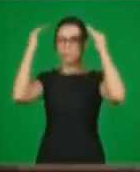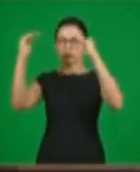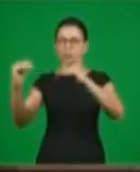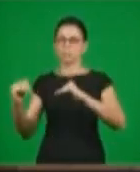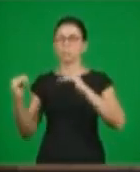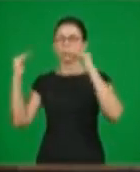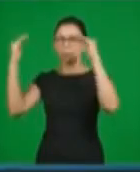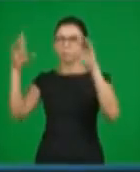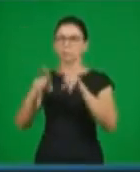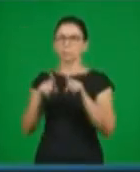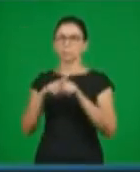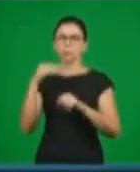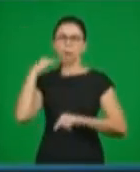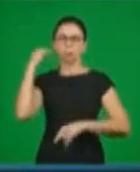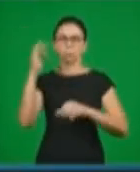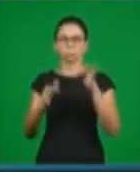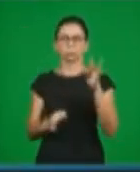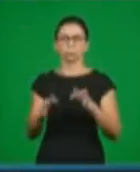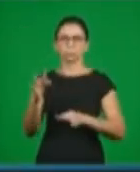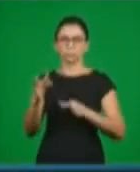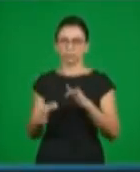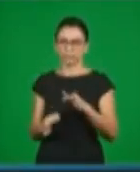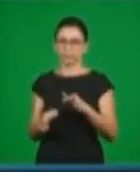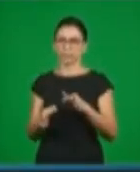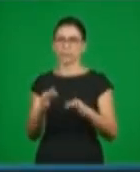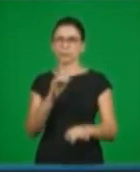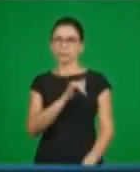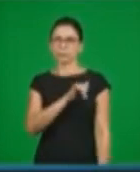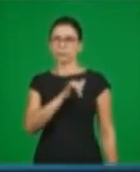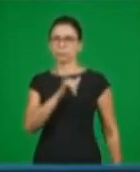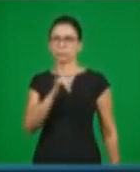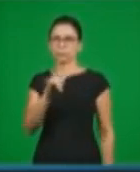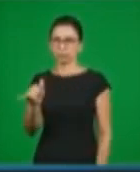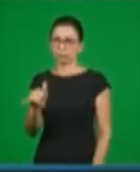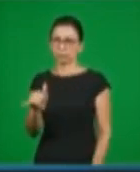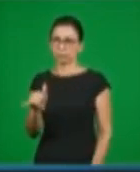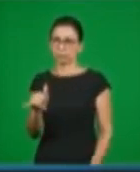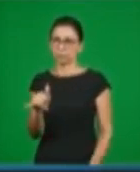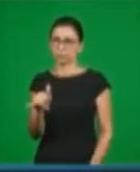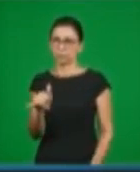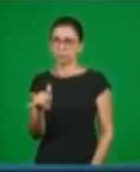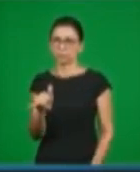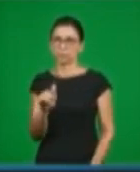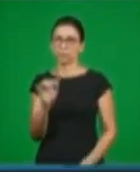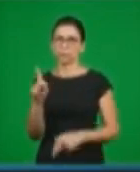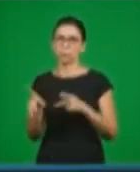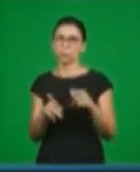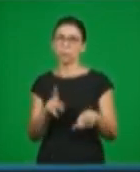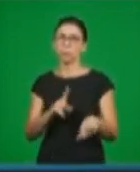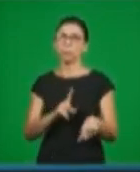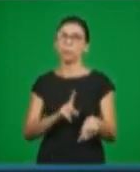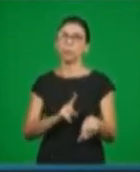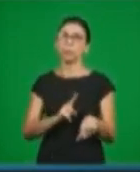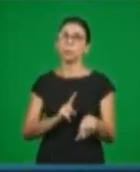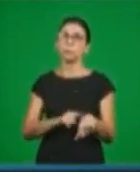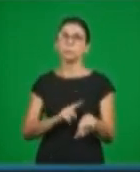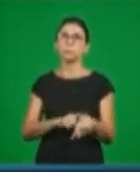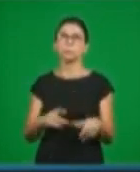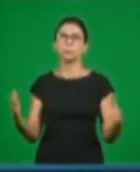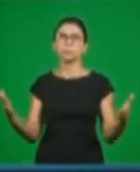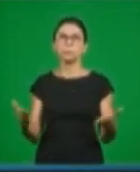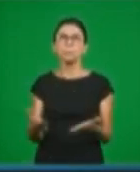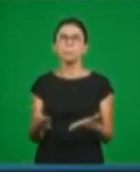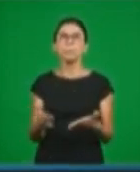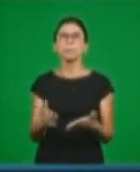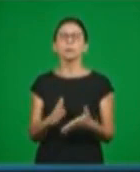people, the work is great and extensive, and we are separated far